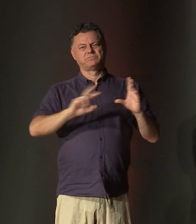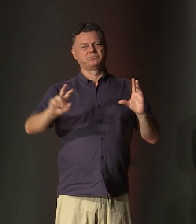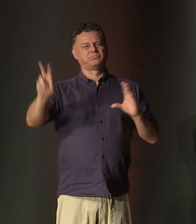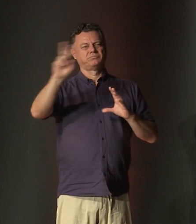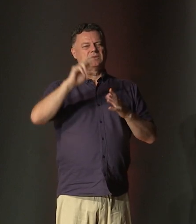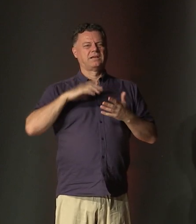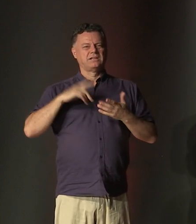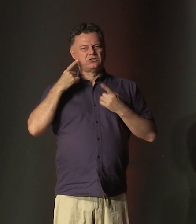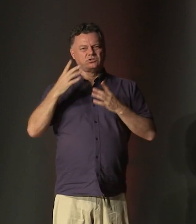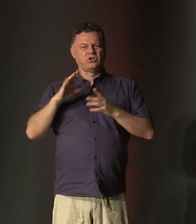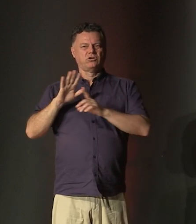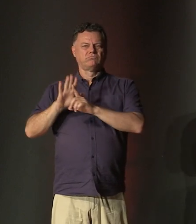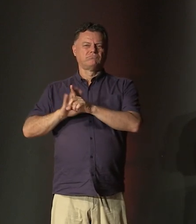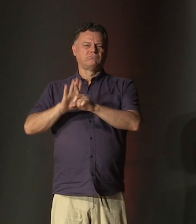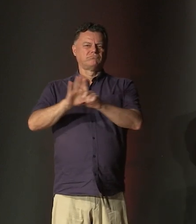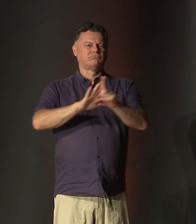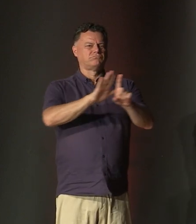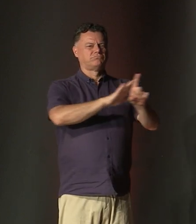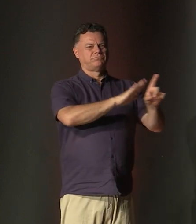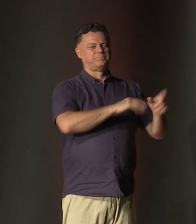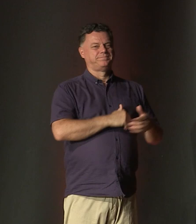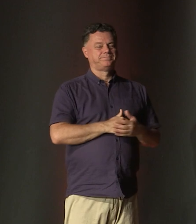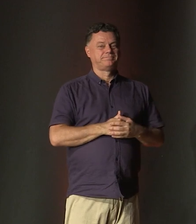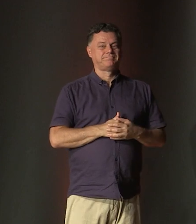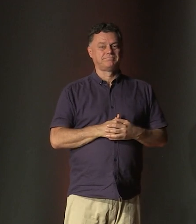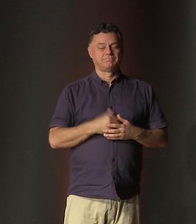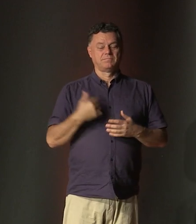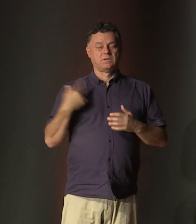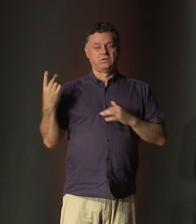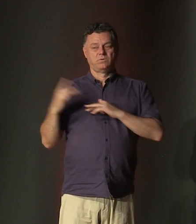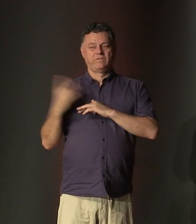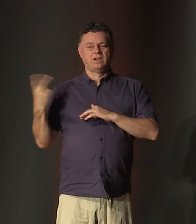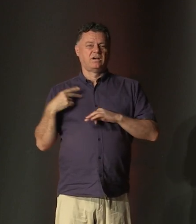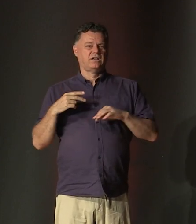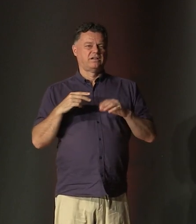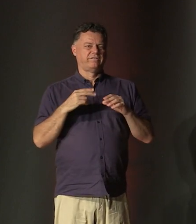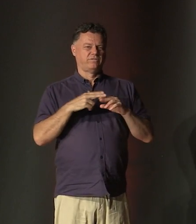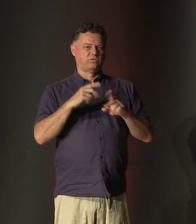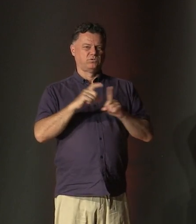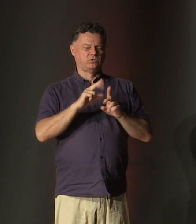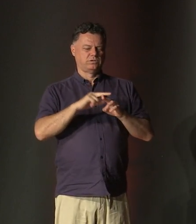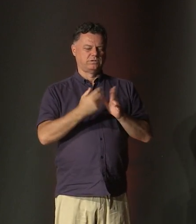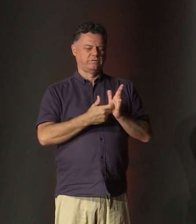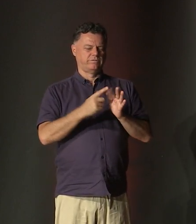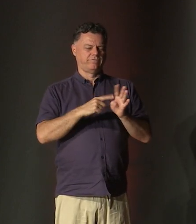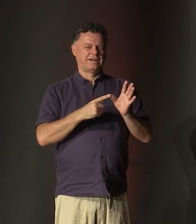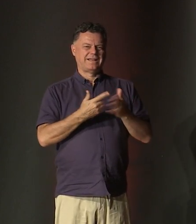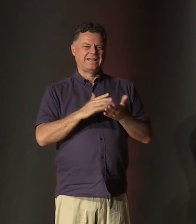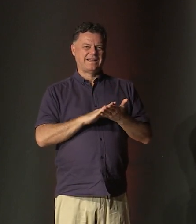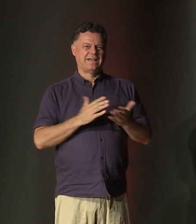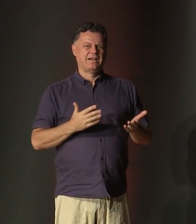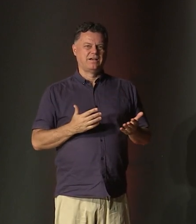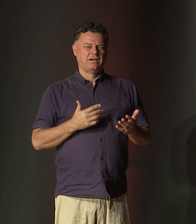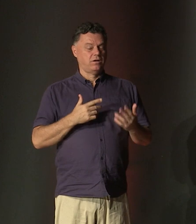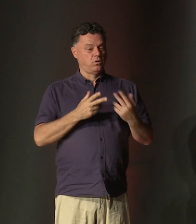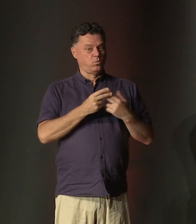we can practice compassion. For us with Freya, it was the simple things. Really being